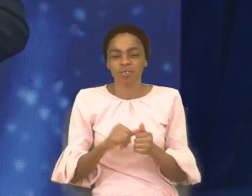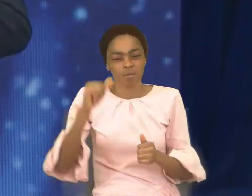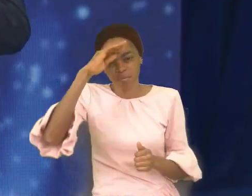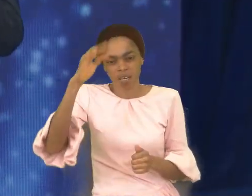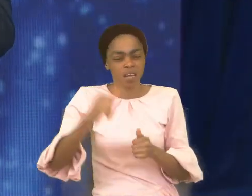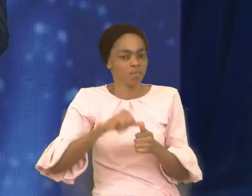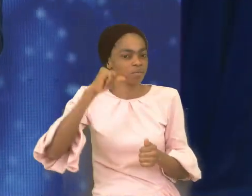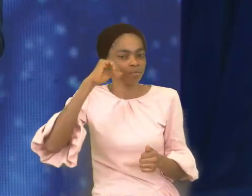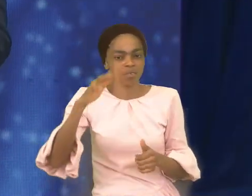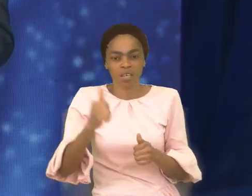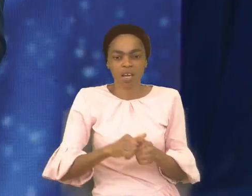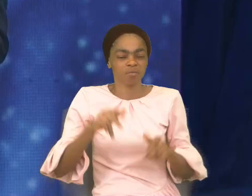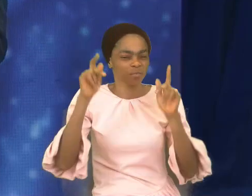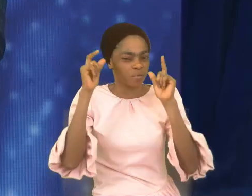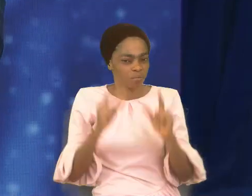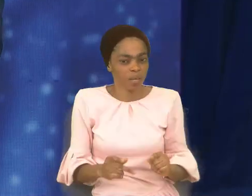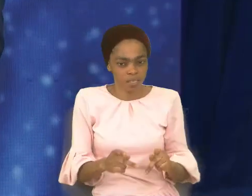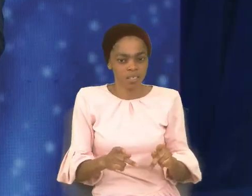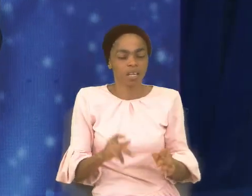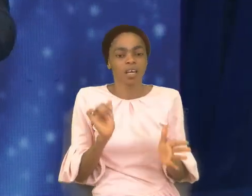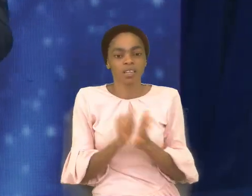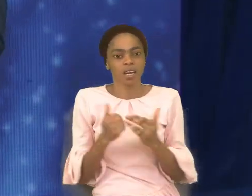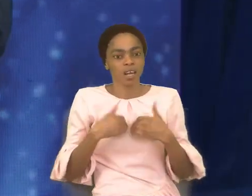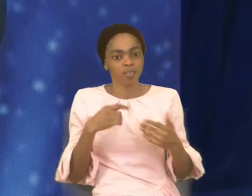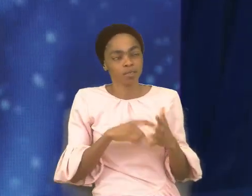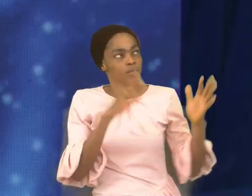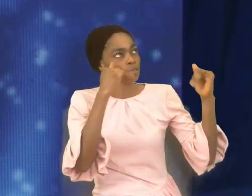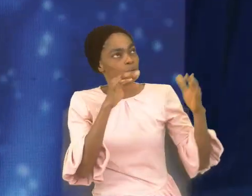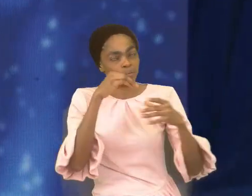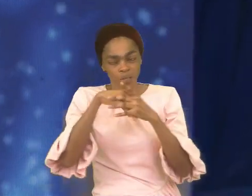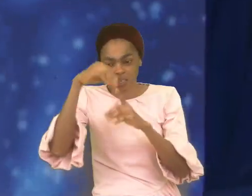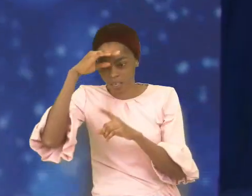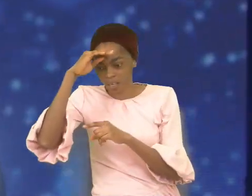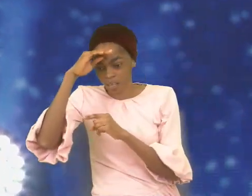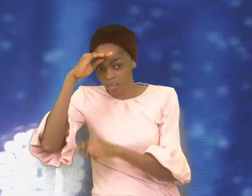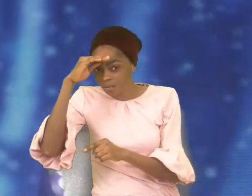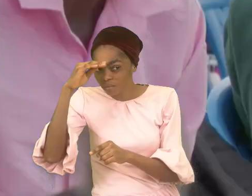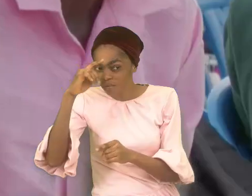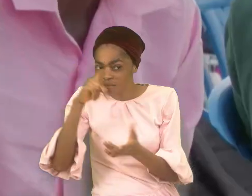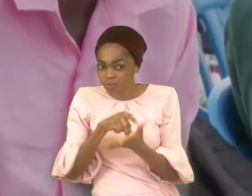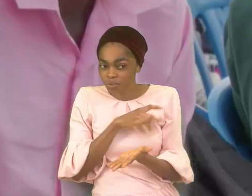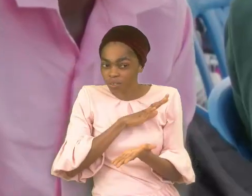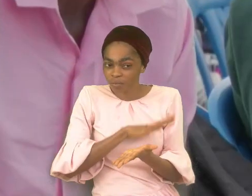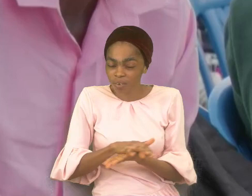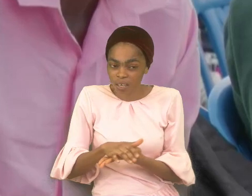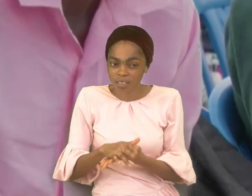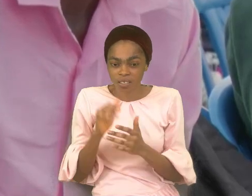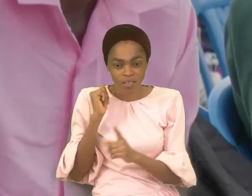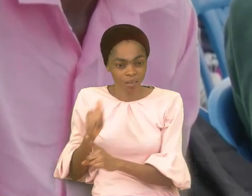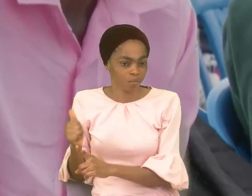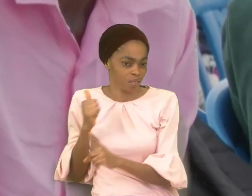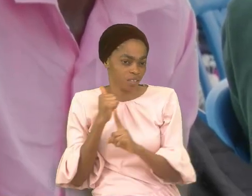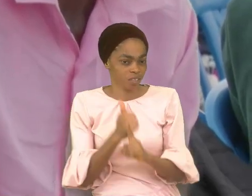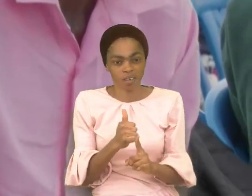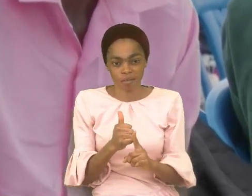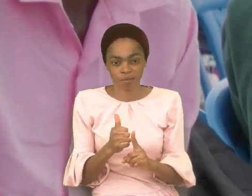him purifies himself even as he is pure. Purifies himself.